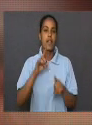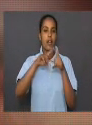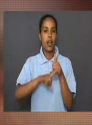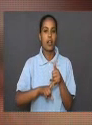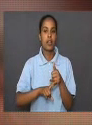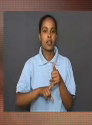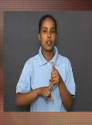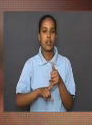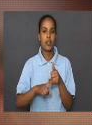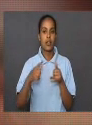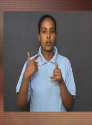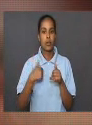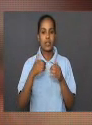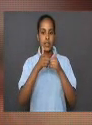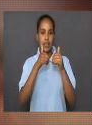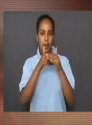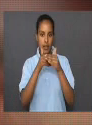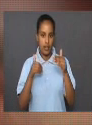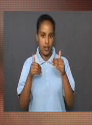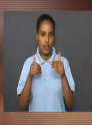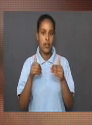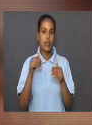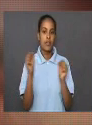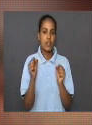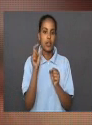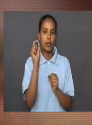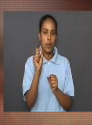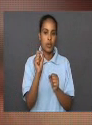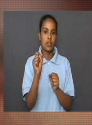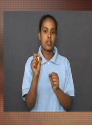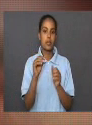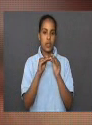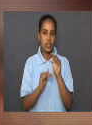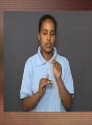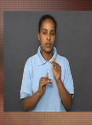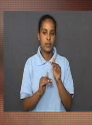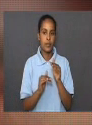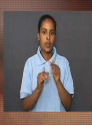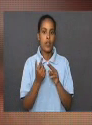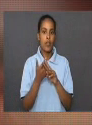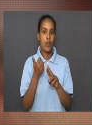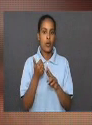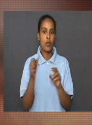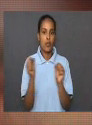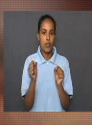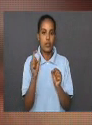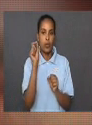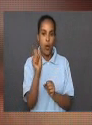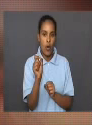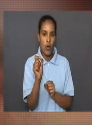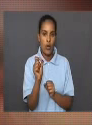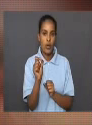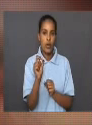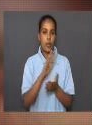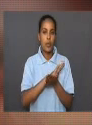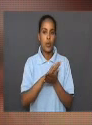Finally, we subtract the freezing point depression from the freezing point of